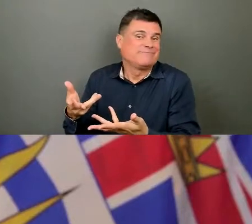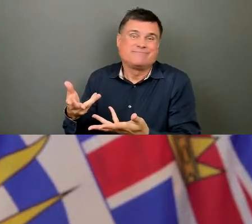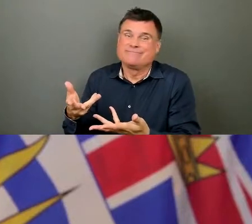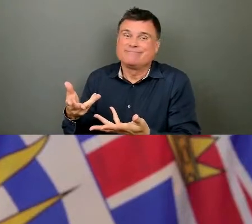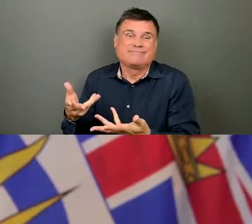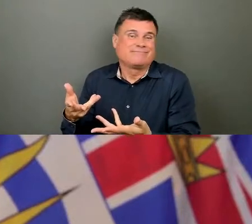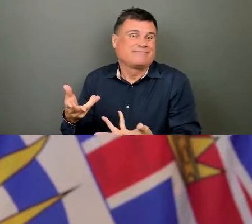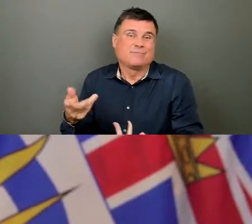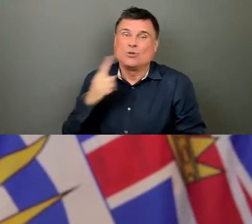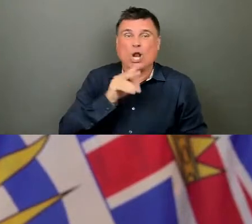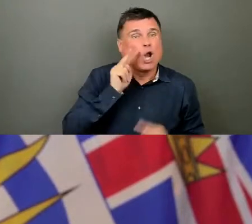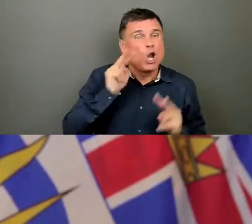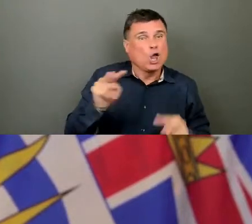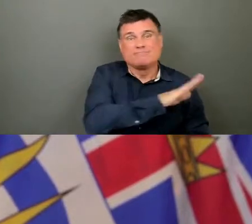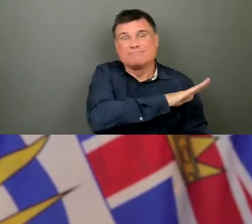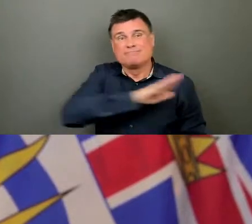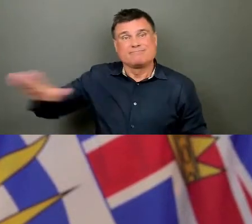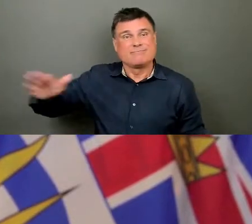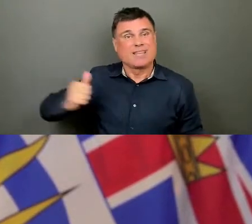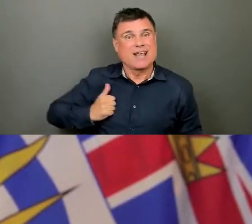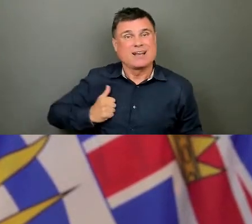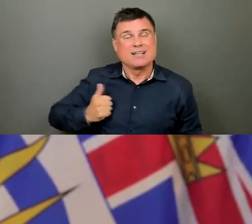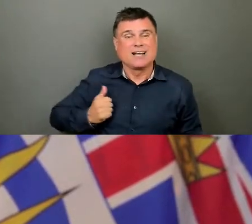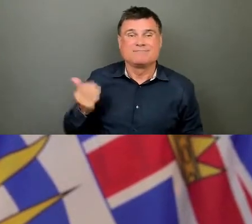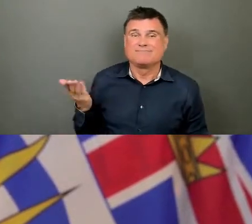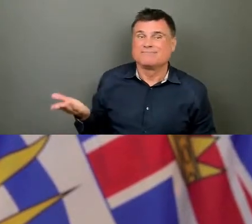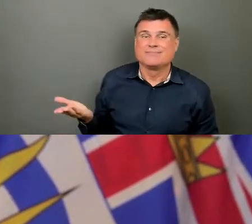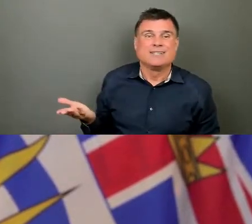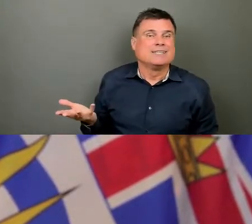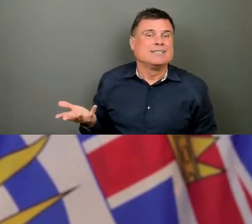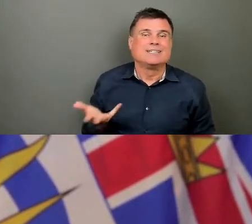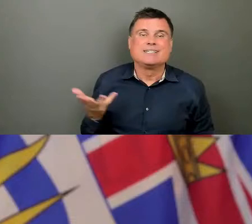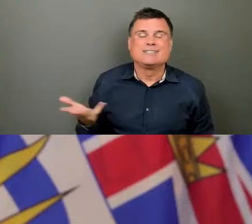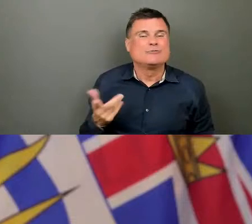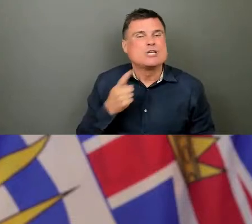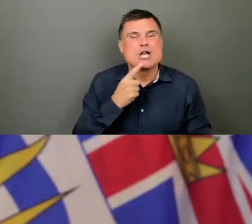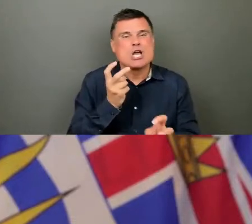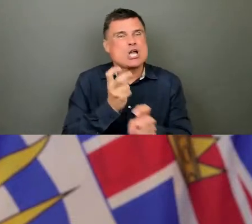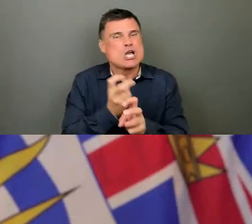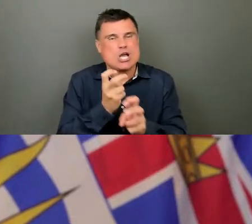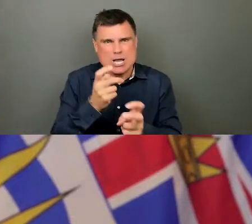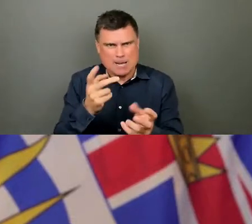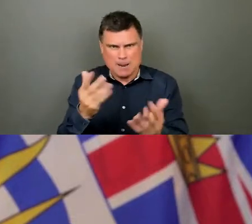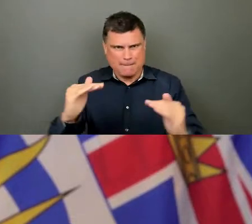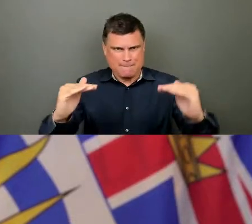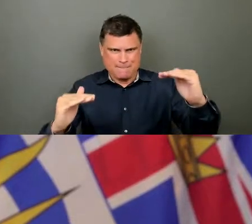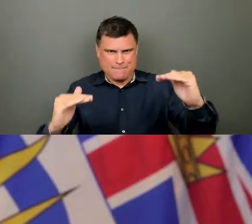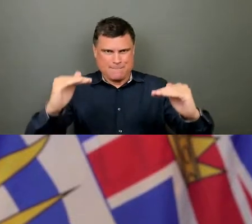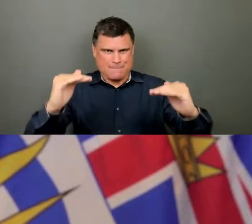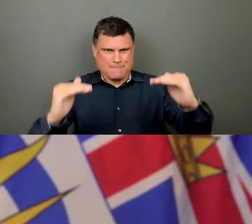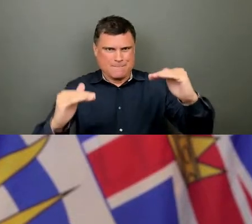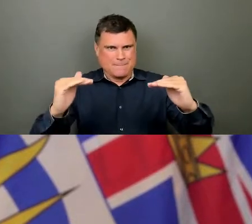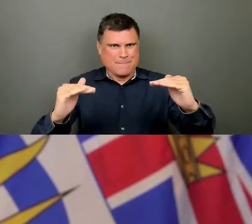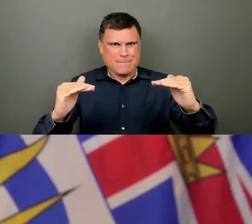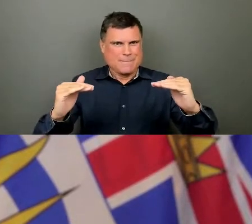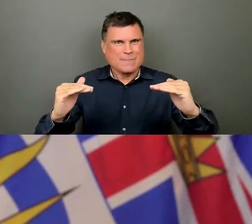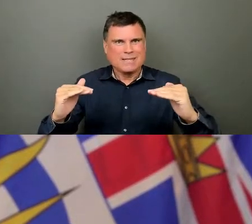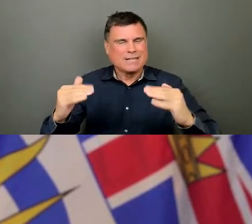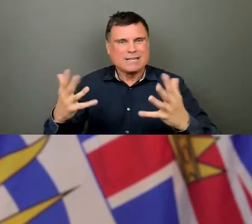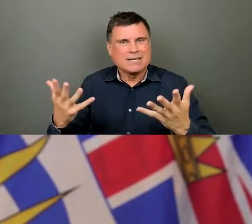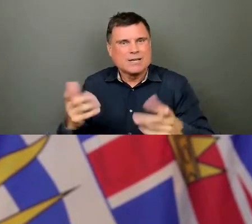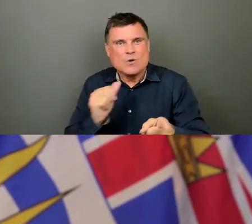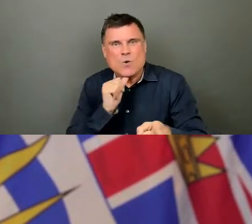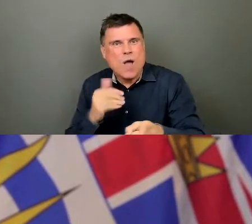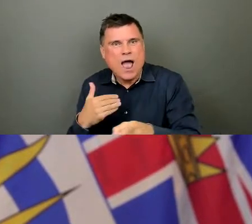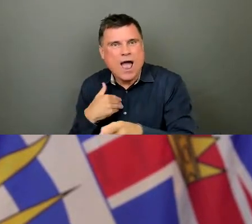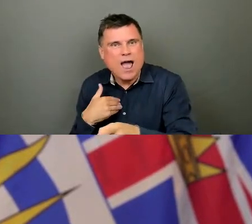Canada, we have a very thin line of defense in our healthcare system, and it can be a small number of